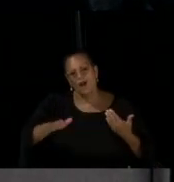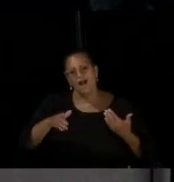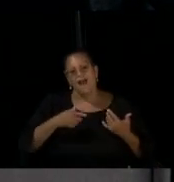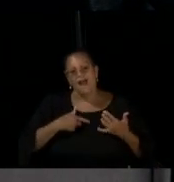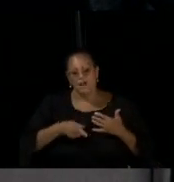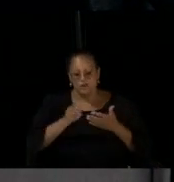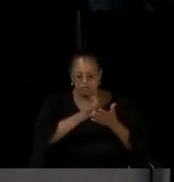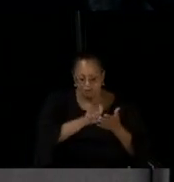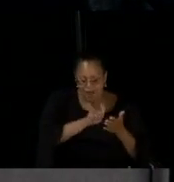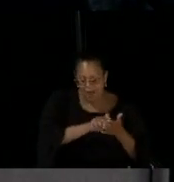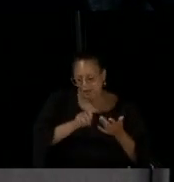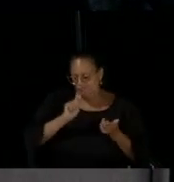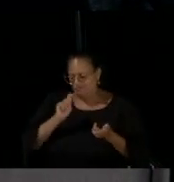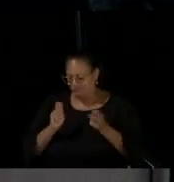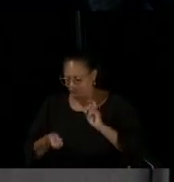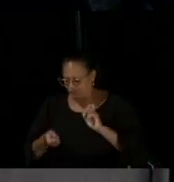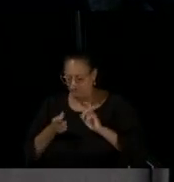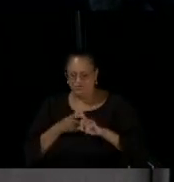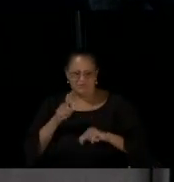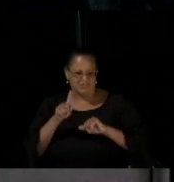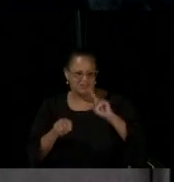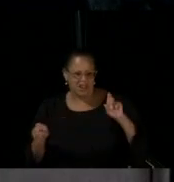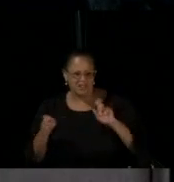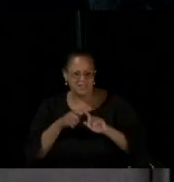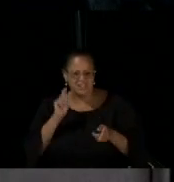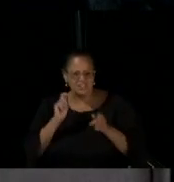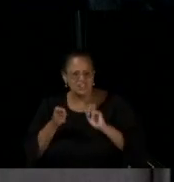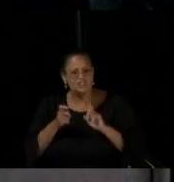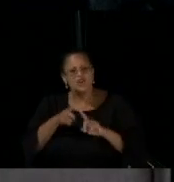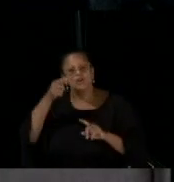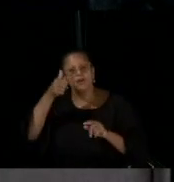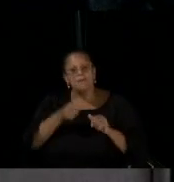and adapt to unforeseen plot twists, remember that your